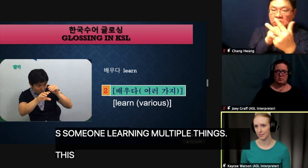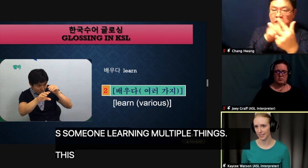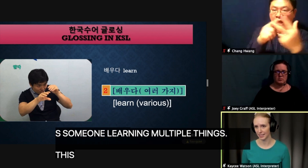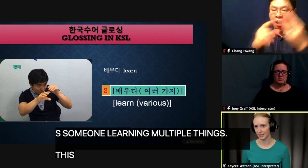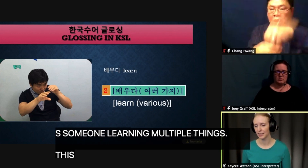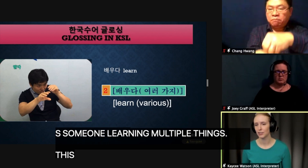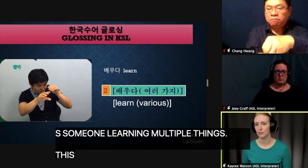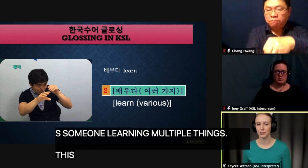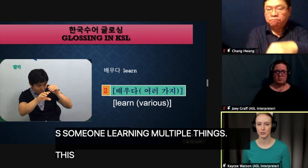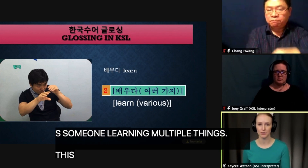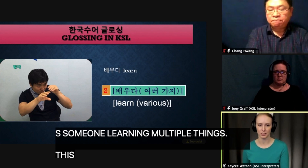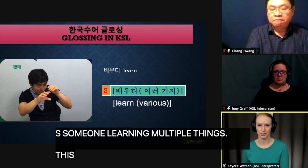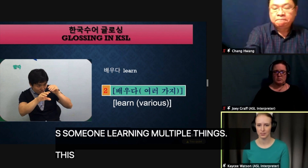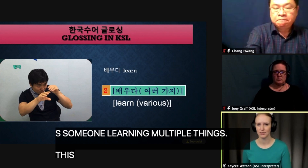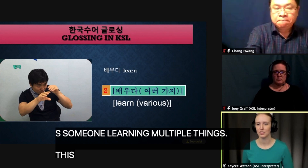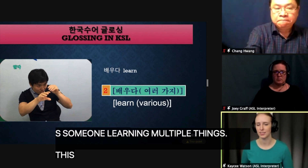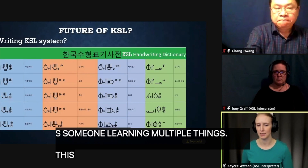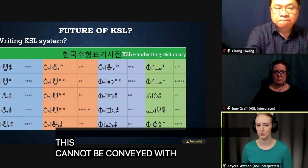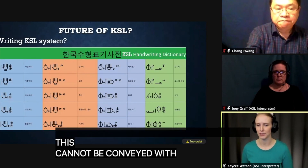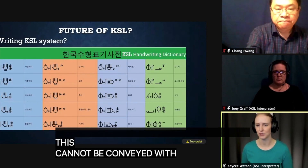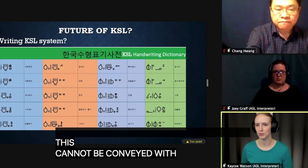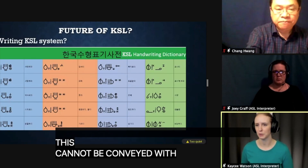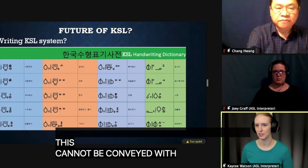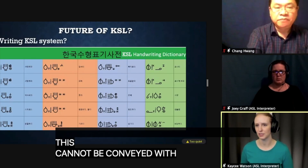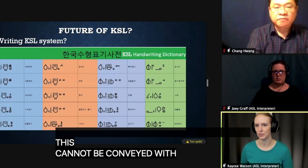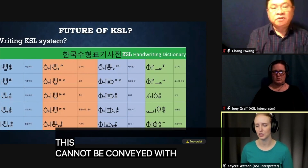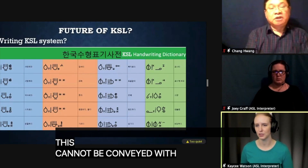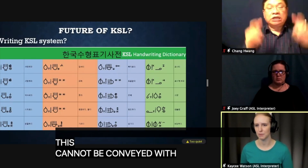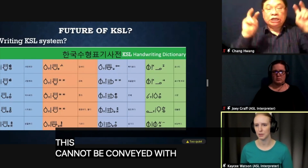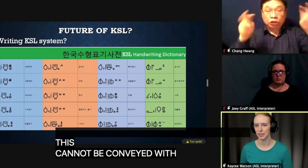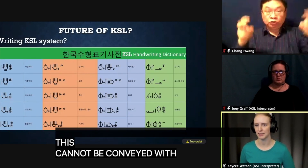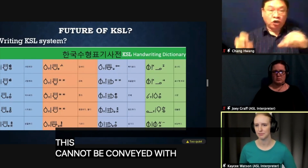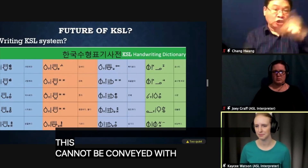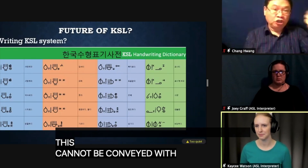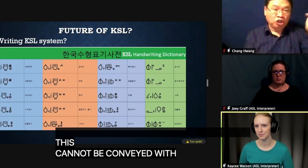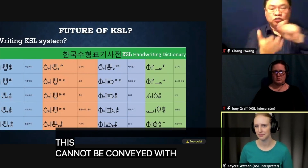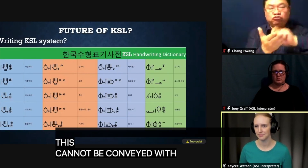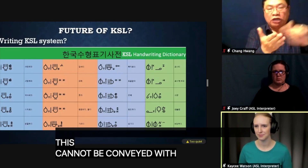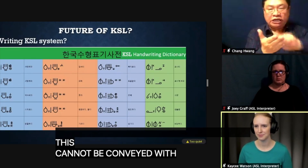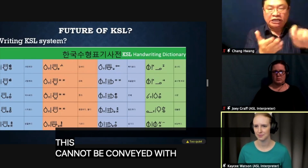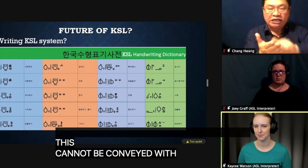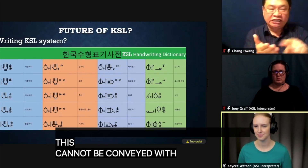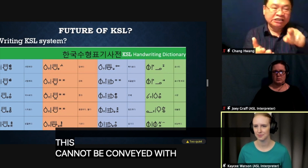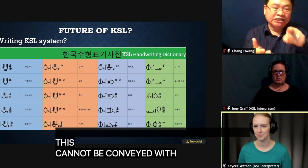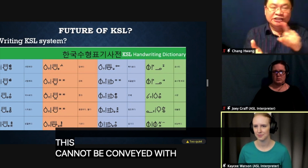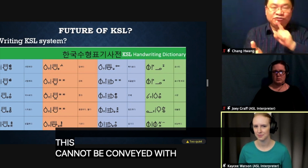That's why I'm advocating for the use of this example. There's 3 words that are used to describe the meaning.